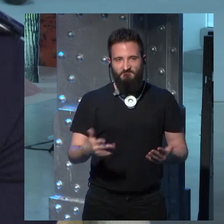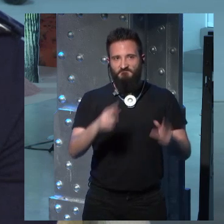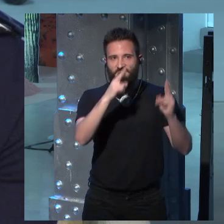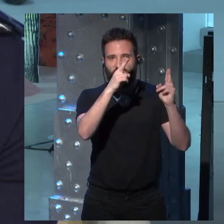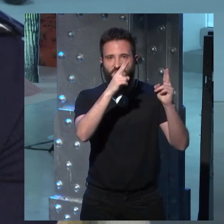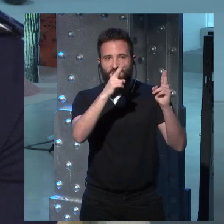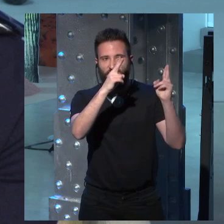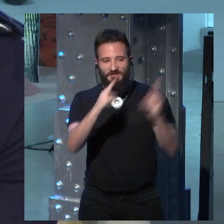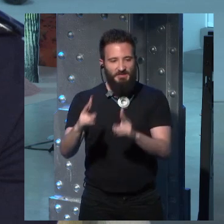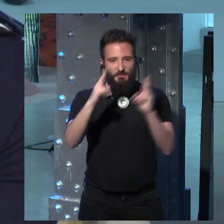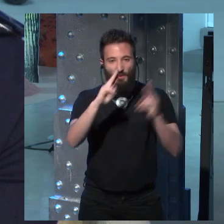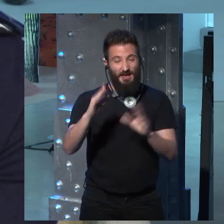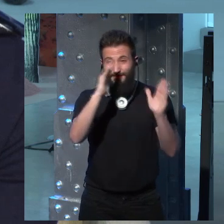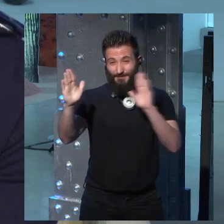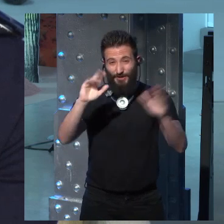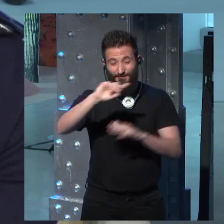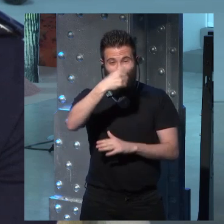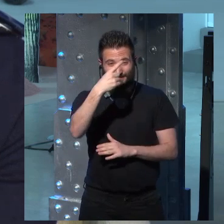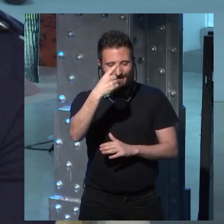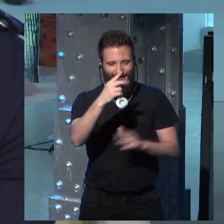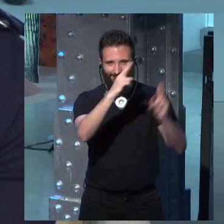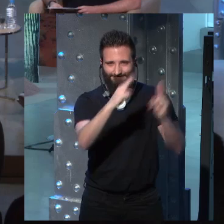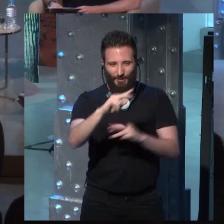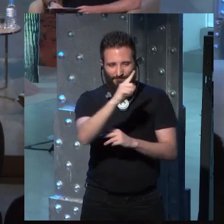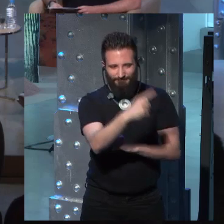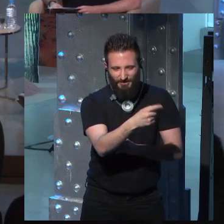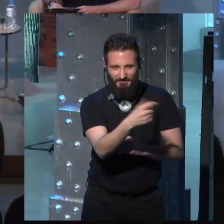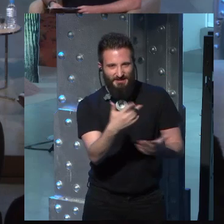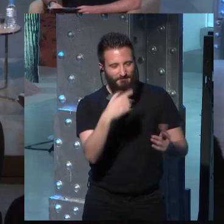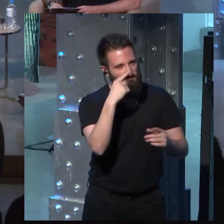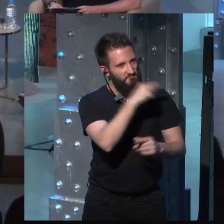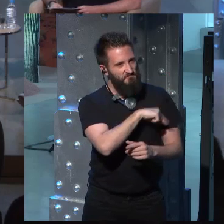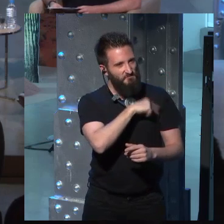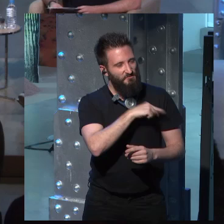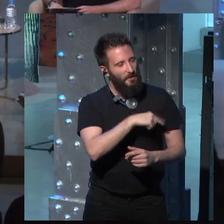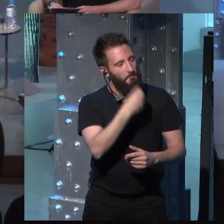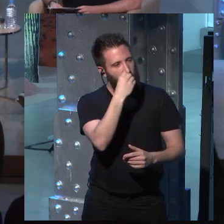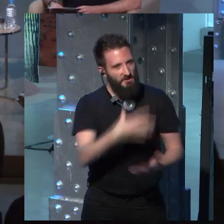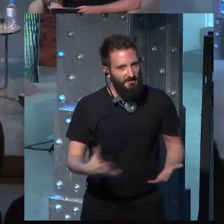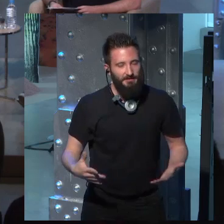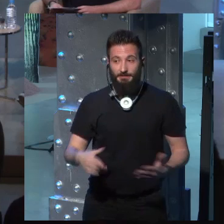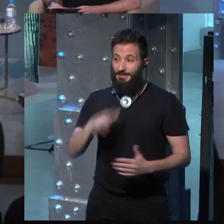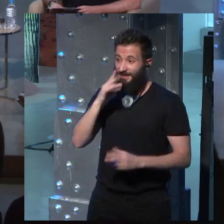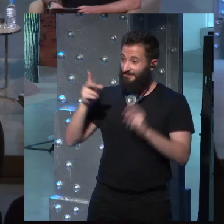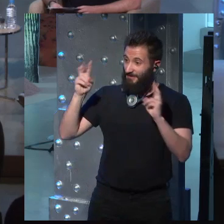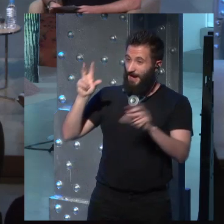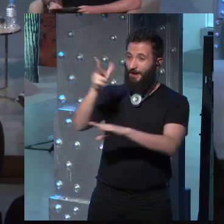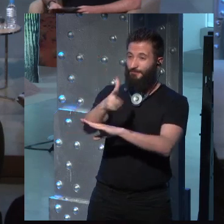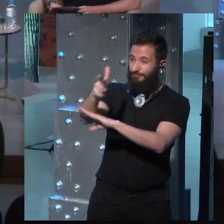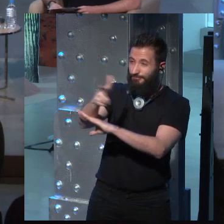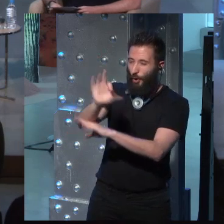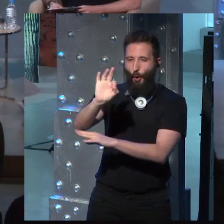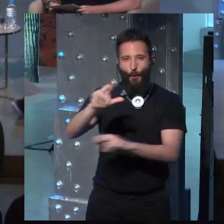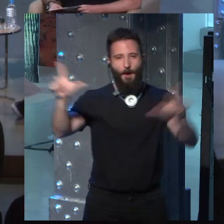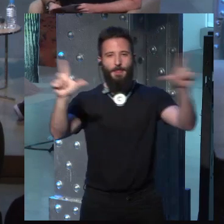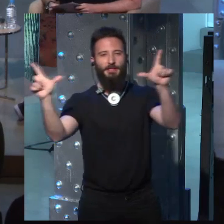feel like, wait, maybe we're on solid ground here. Shooting it or audience watching it? No, showing it. No, shooting it. Man,